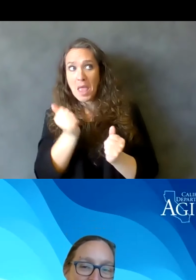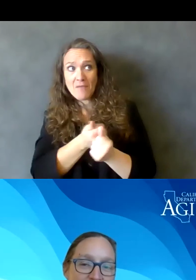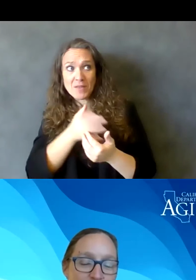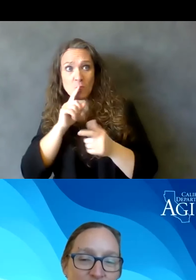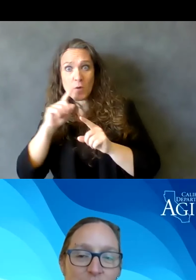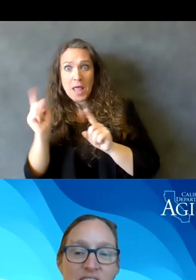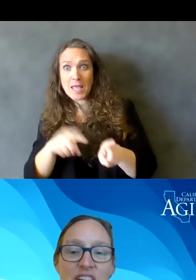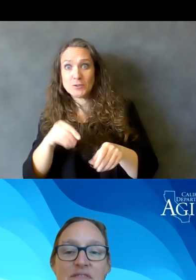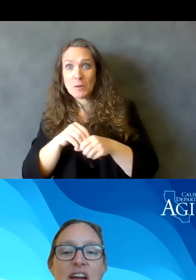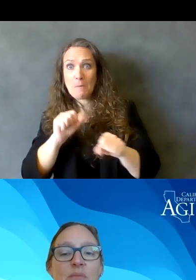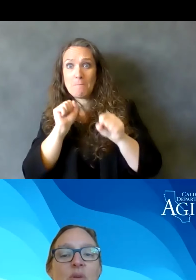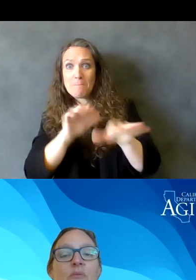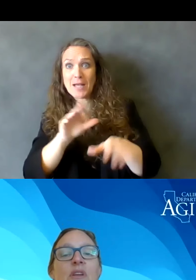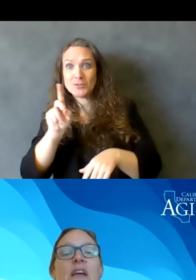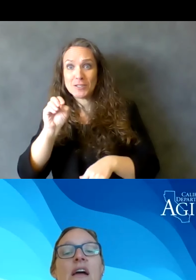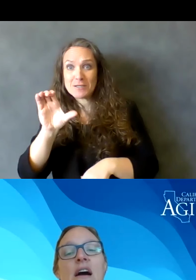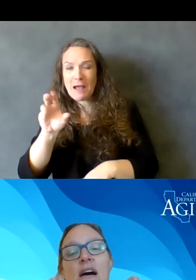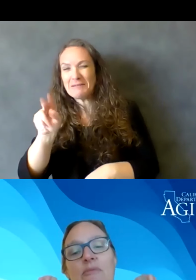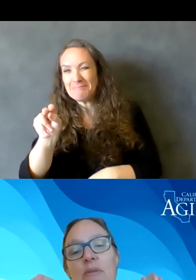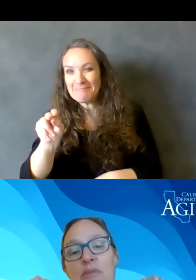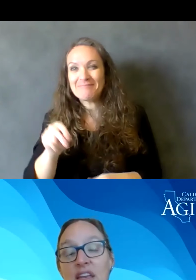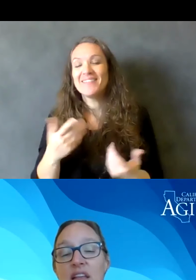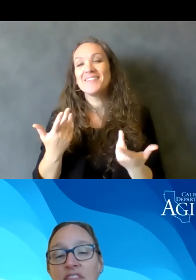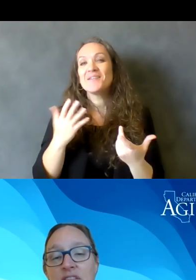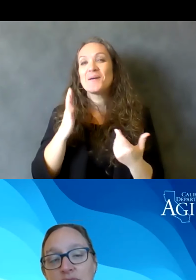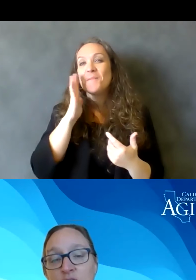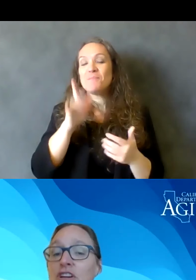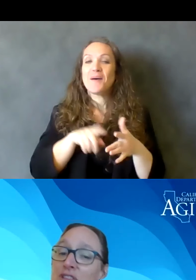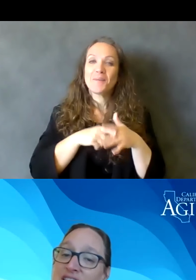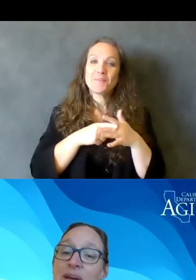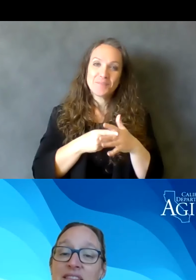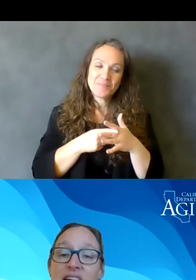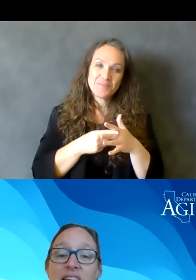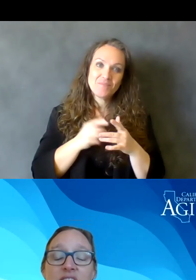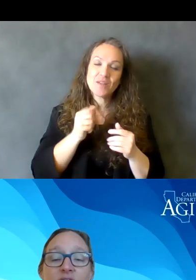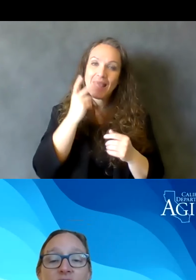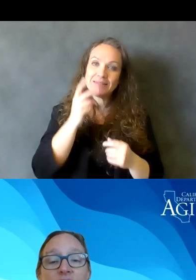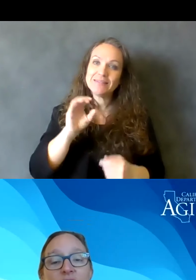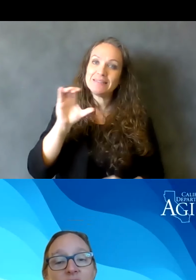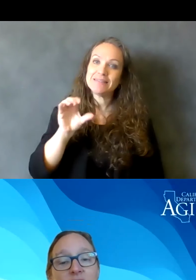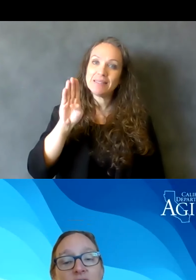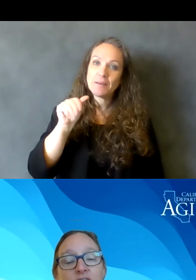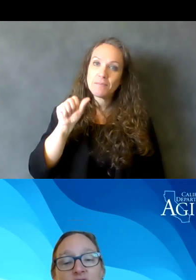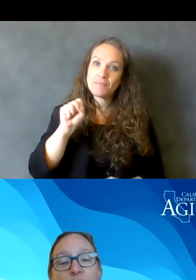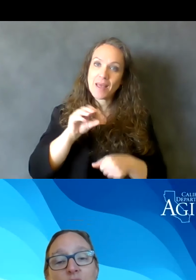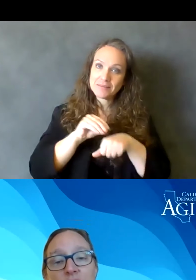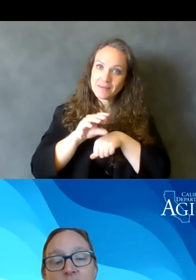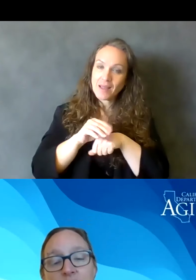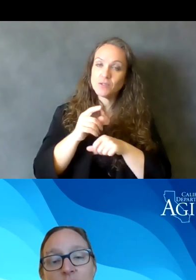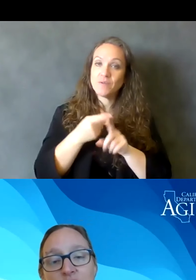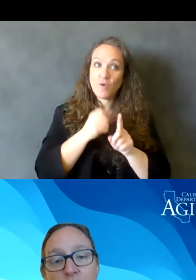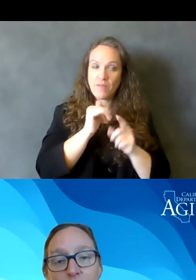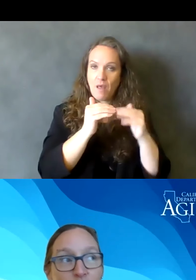in a magic document that comes out next Friday, but it will be the beginning. I think you can look at the CBAS guidance for the kind of level of support